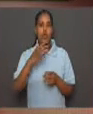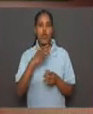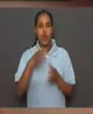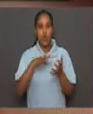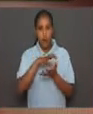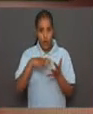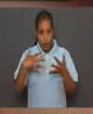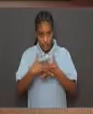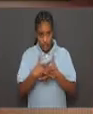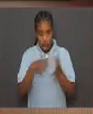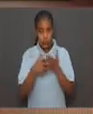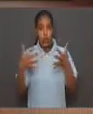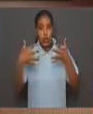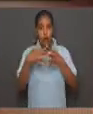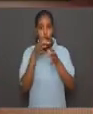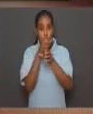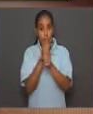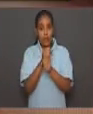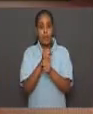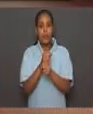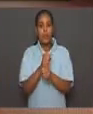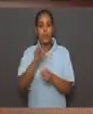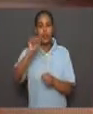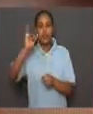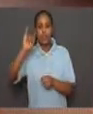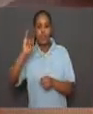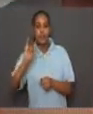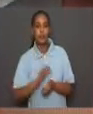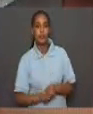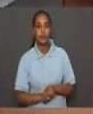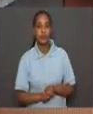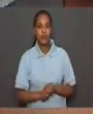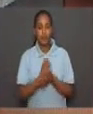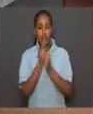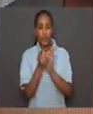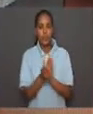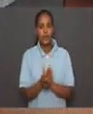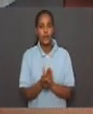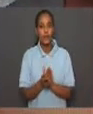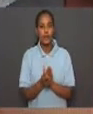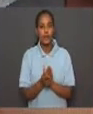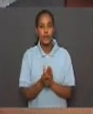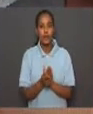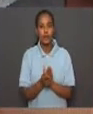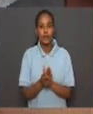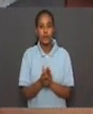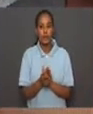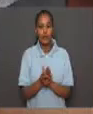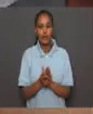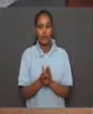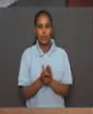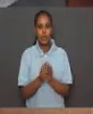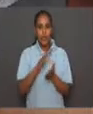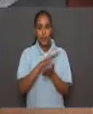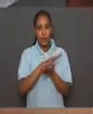These compounds contain silicate ions. For example, quartz is a